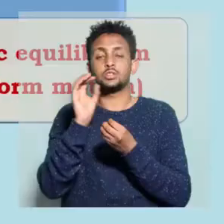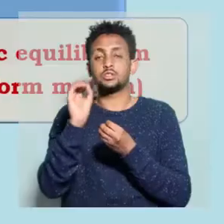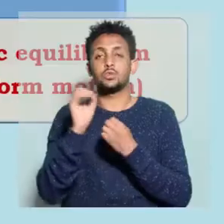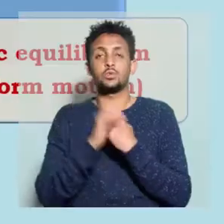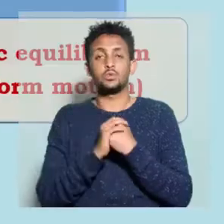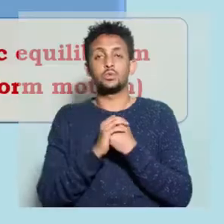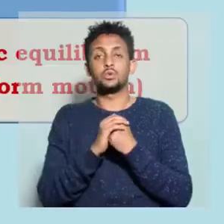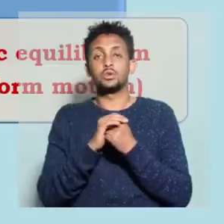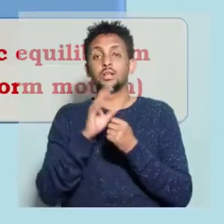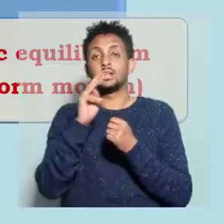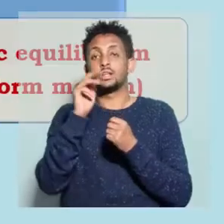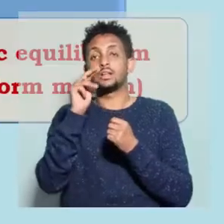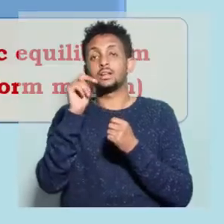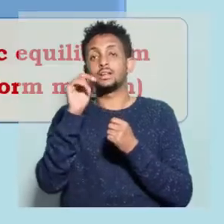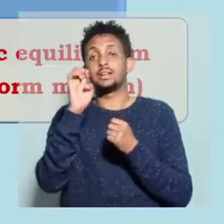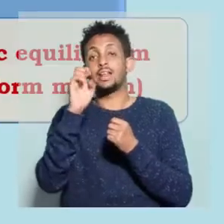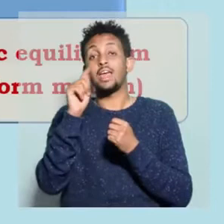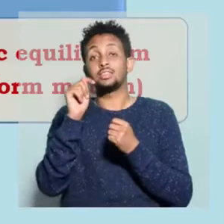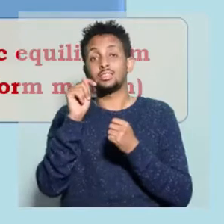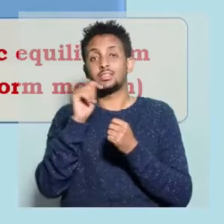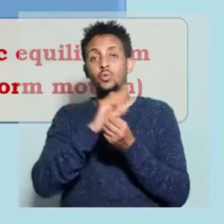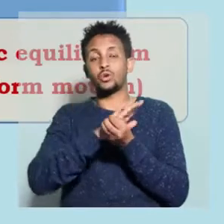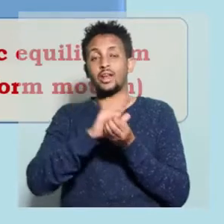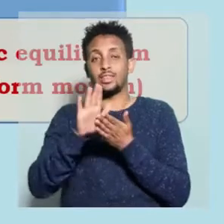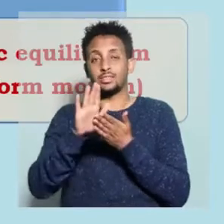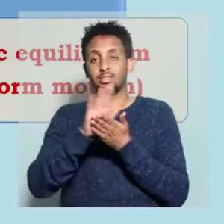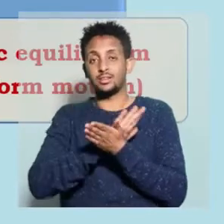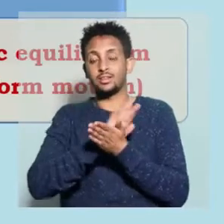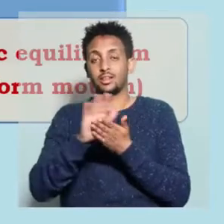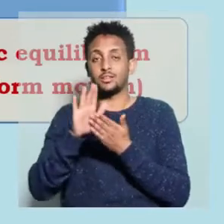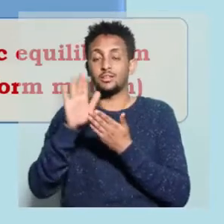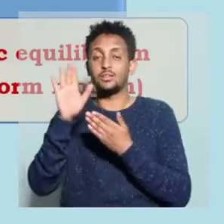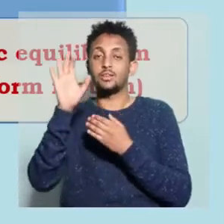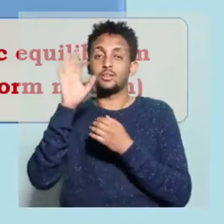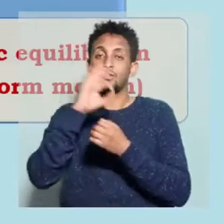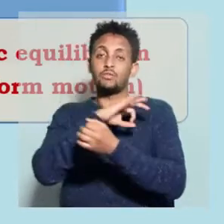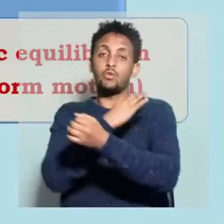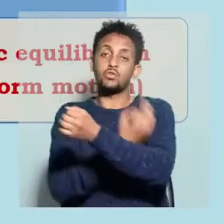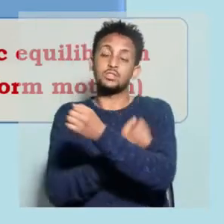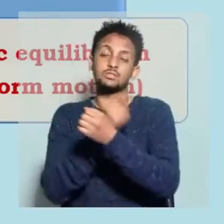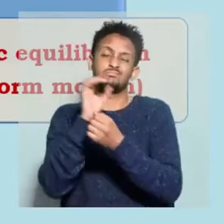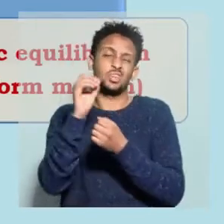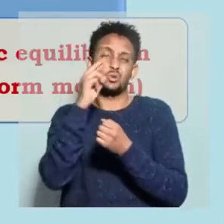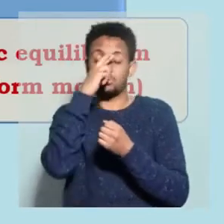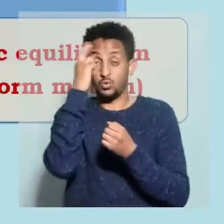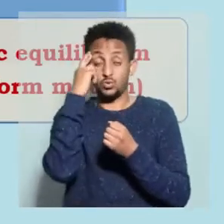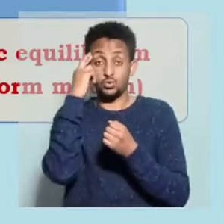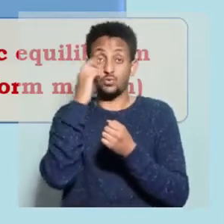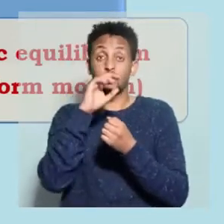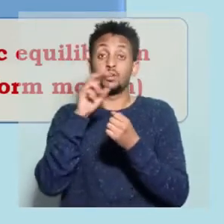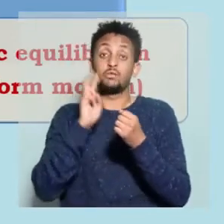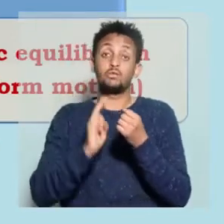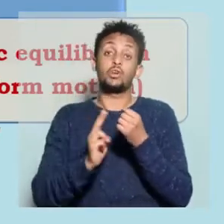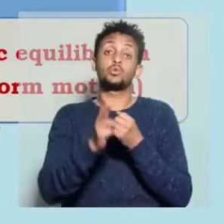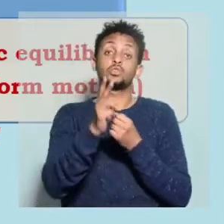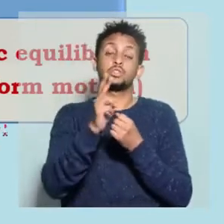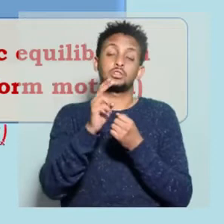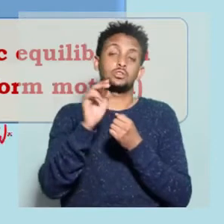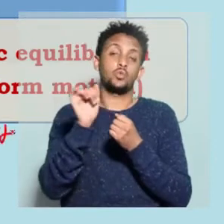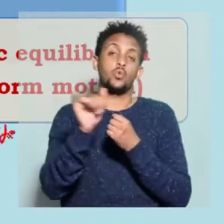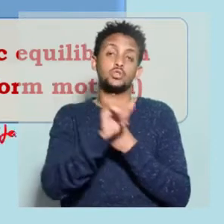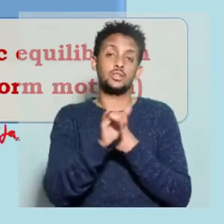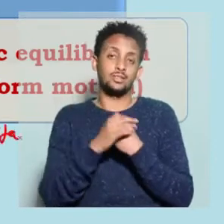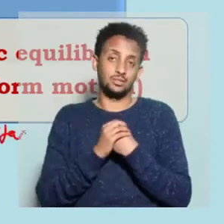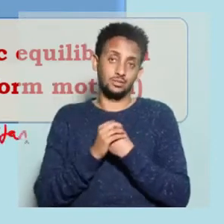0. The net force on that object is 0, but that is 0 because of the velocity is